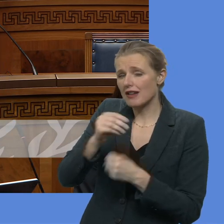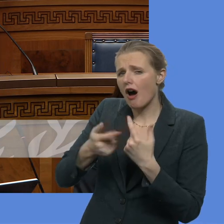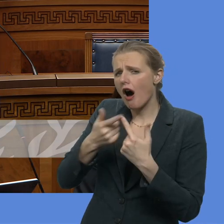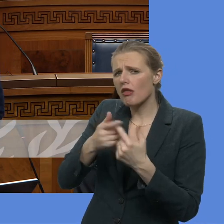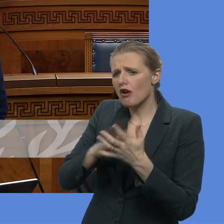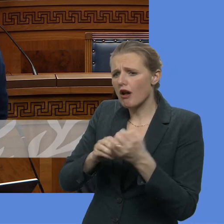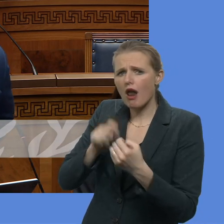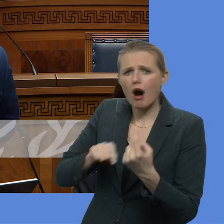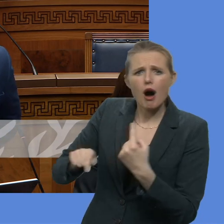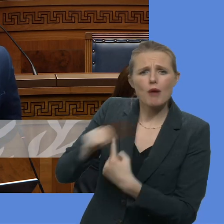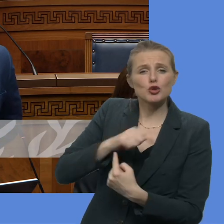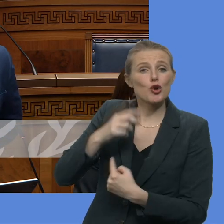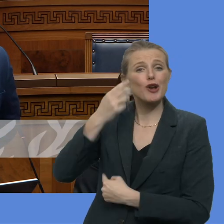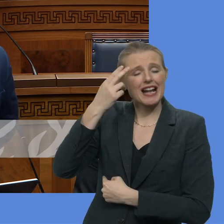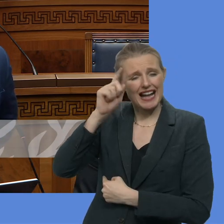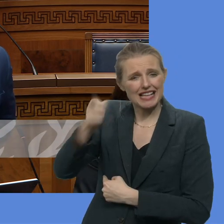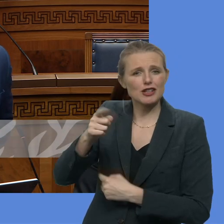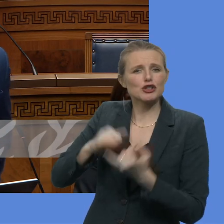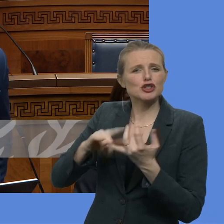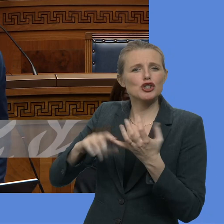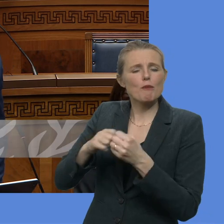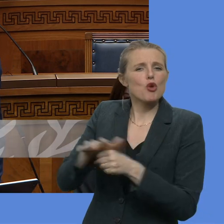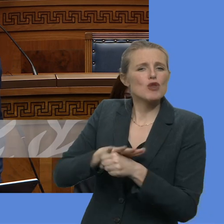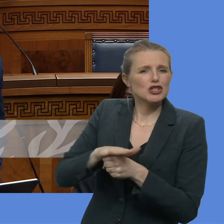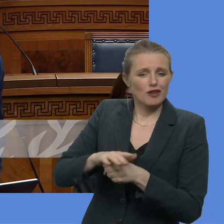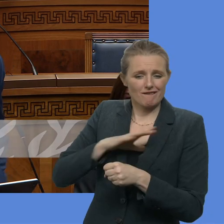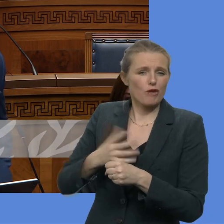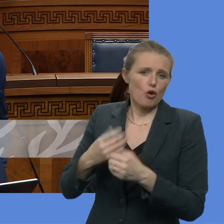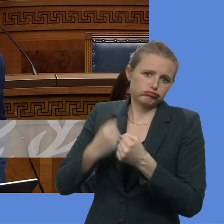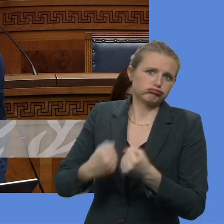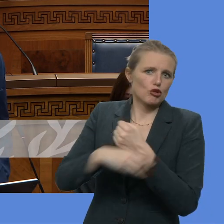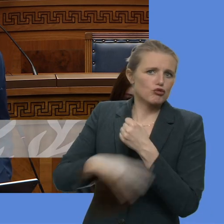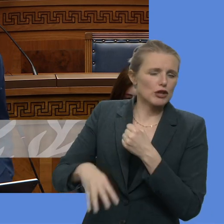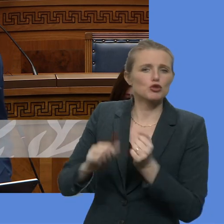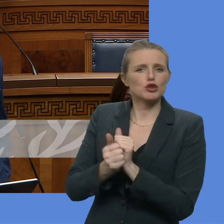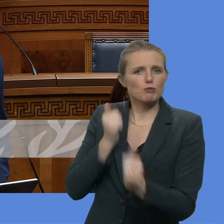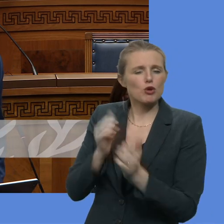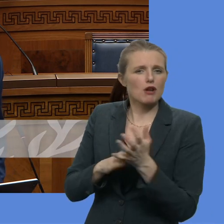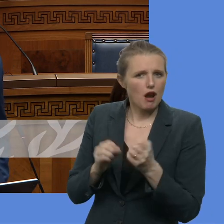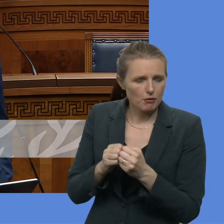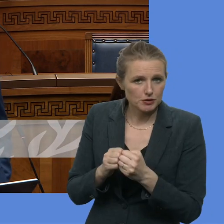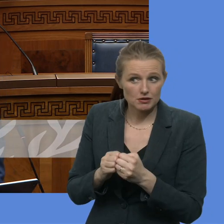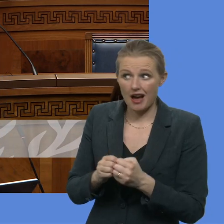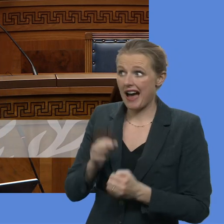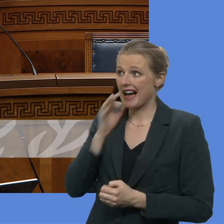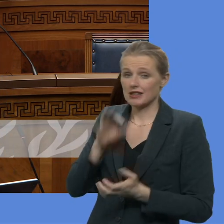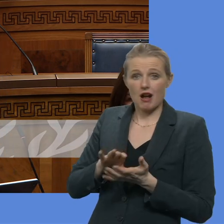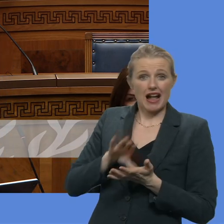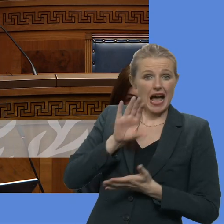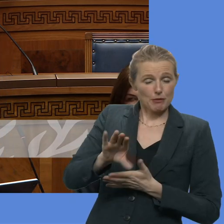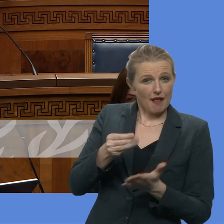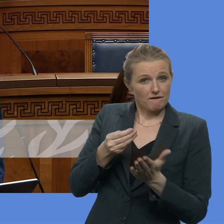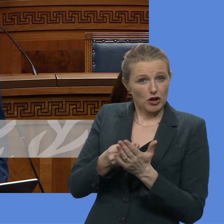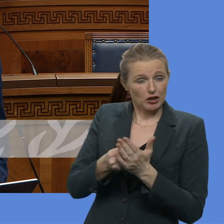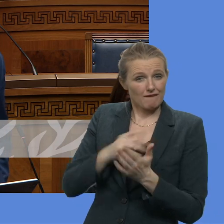actually able to get sub-regional around grassroots sports clubs. So can the Minister outline what capital funding will be coming forward for grassroots